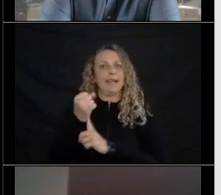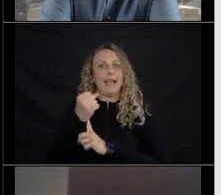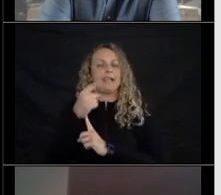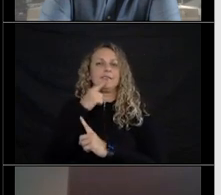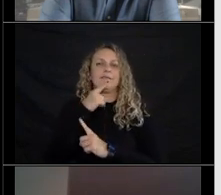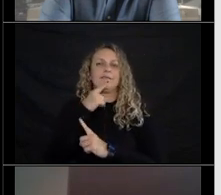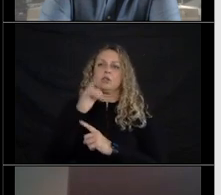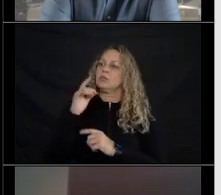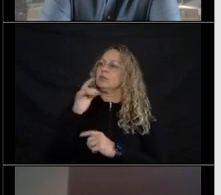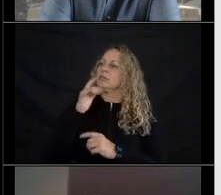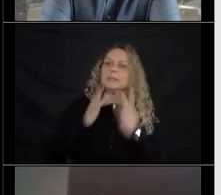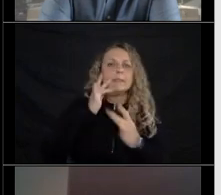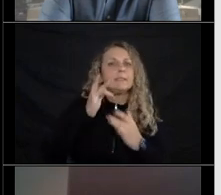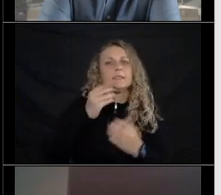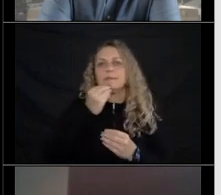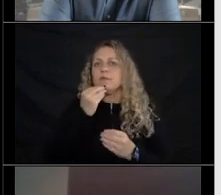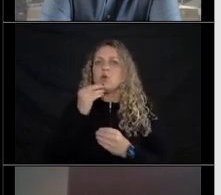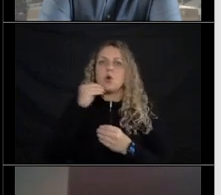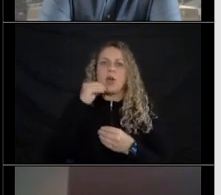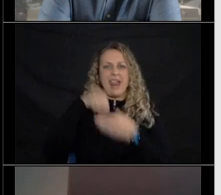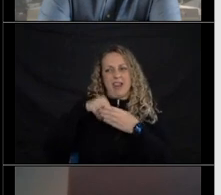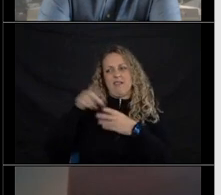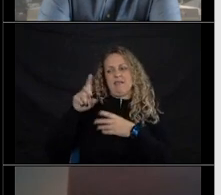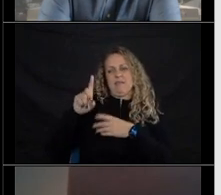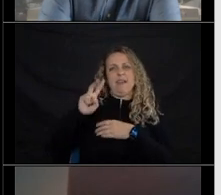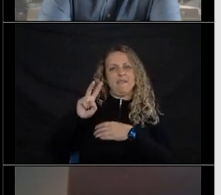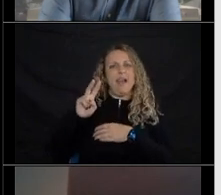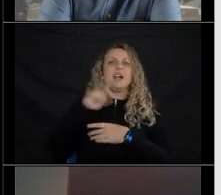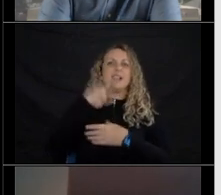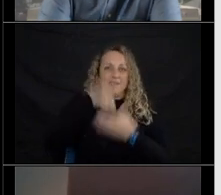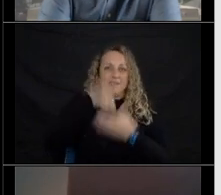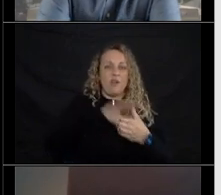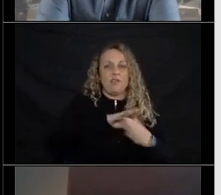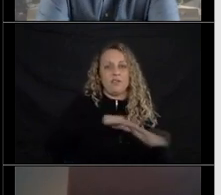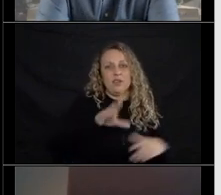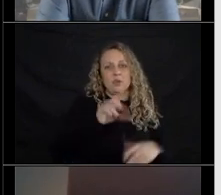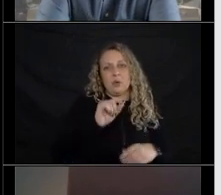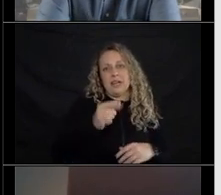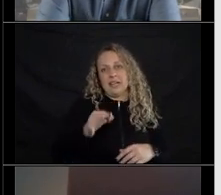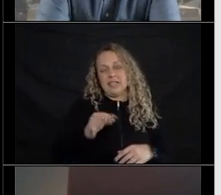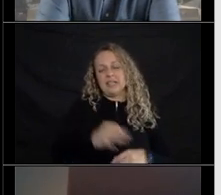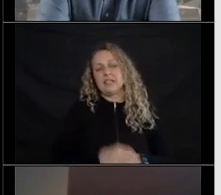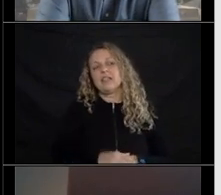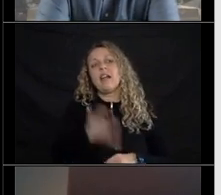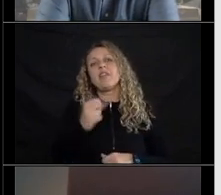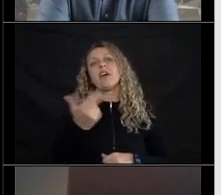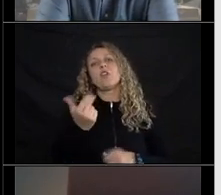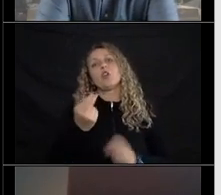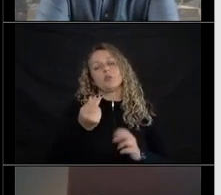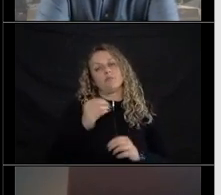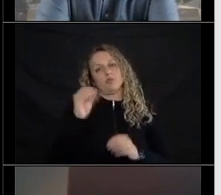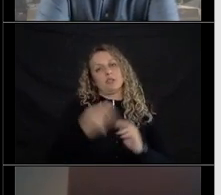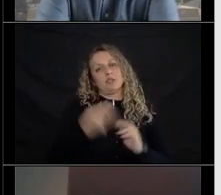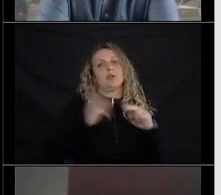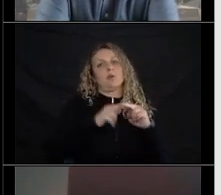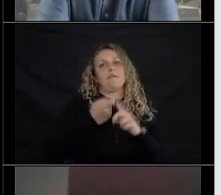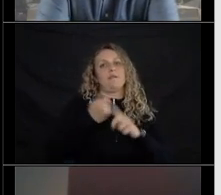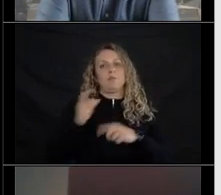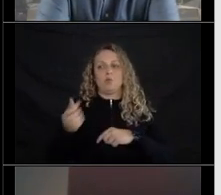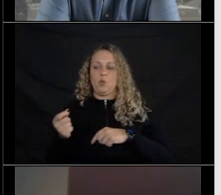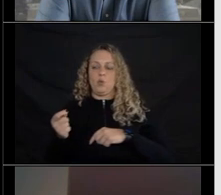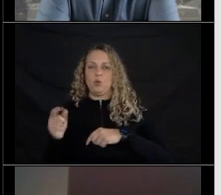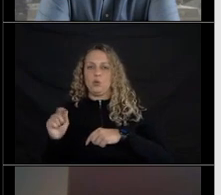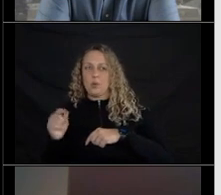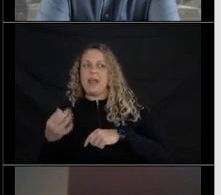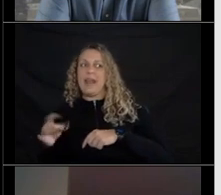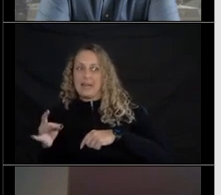household, or intimate partner violence that threatens a child in the county in 2019, which is a 13% increase from 2018